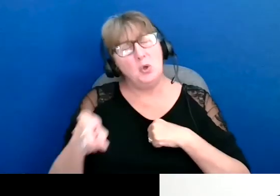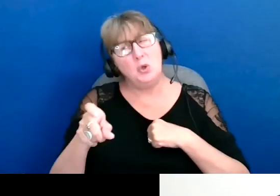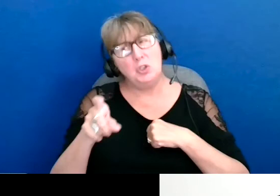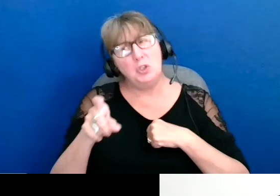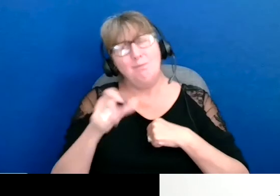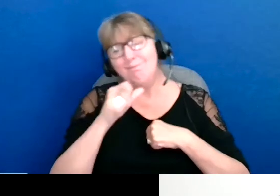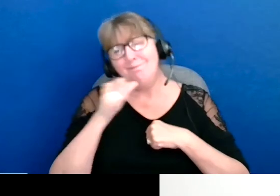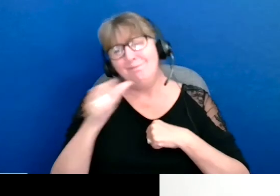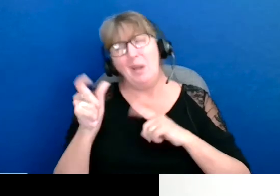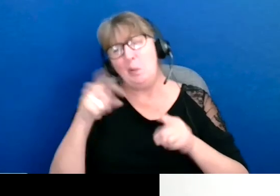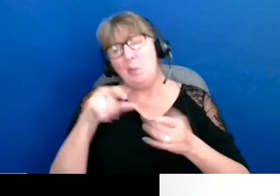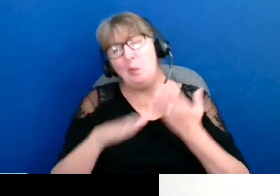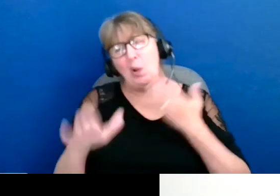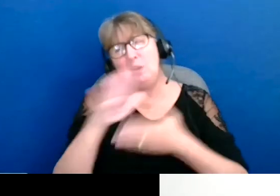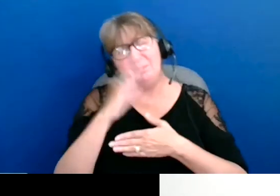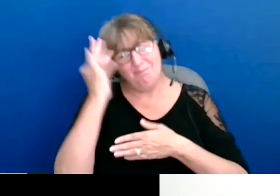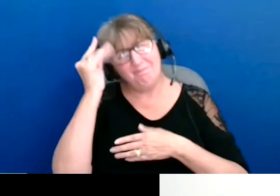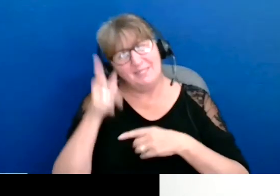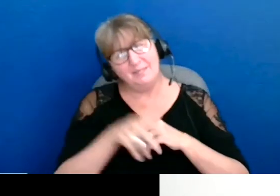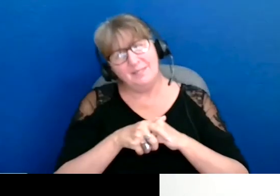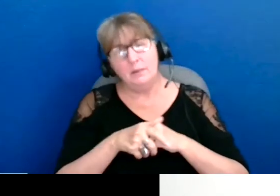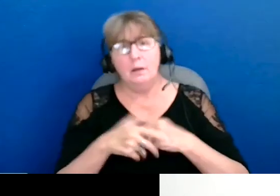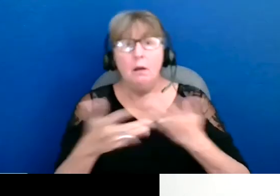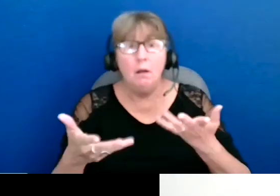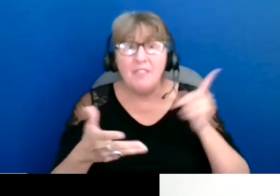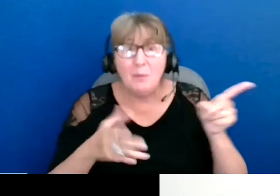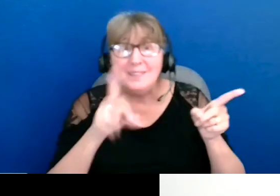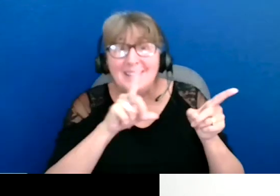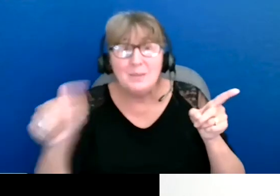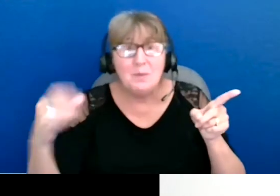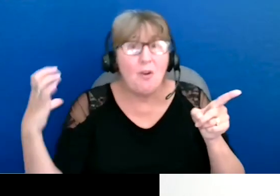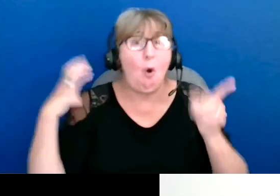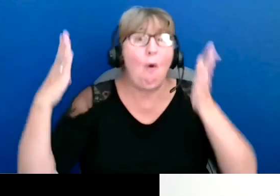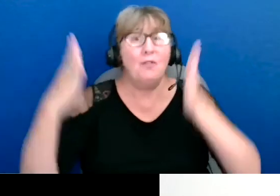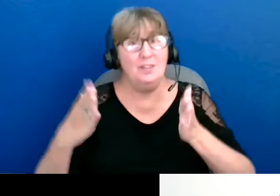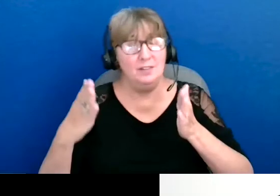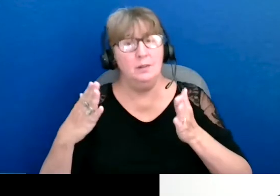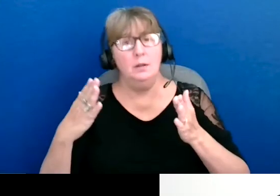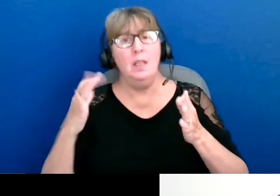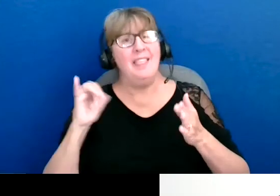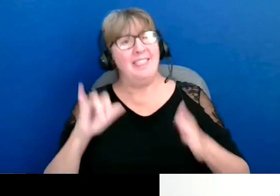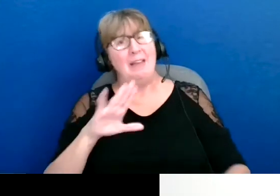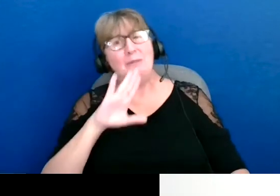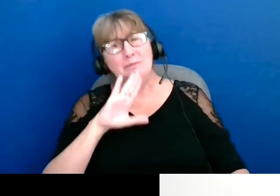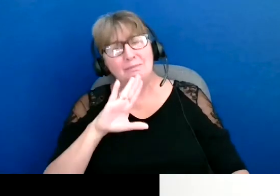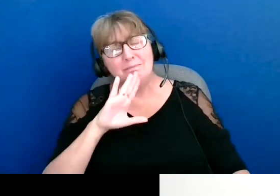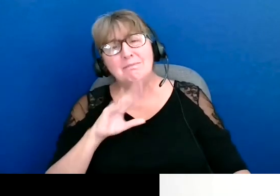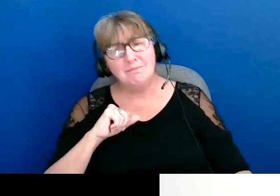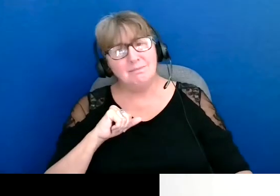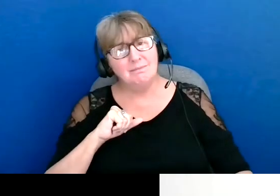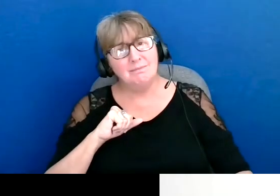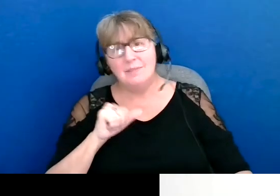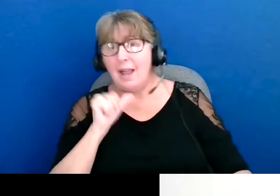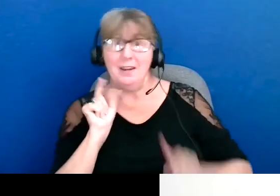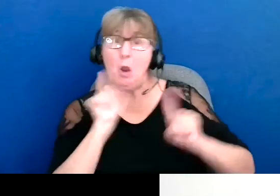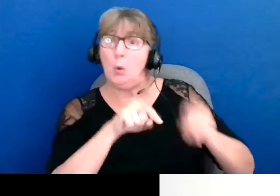to college. It was from a disability officer. That was incredibly discouraging. I did not go to that